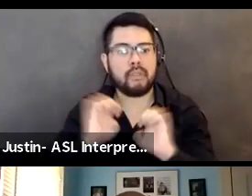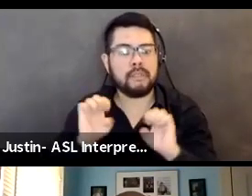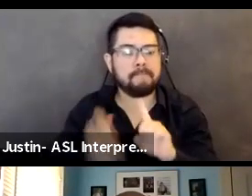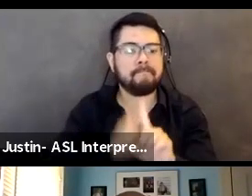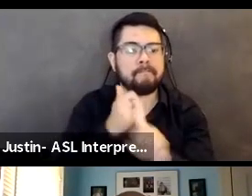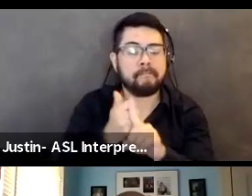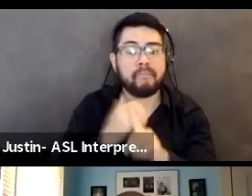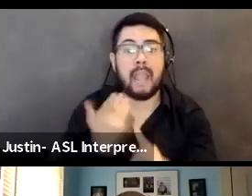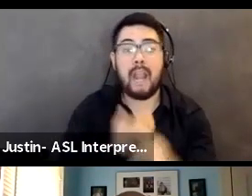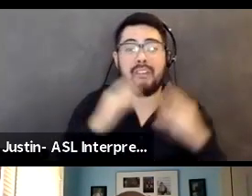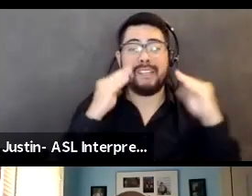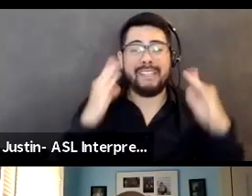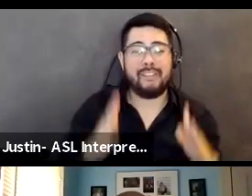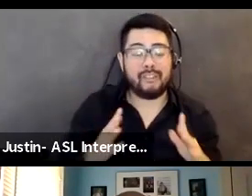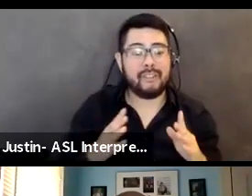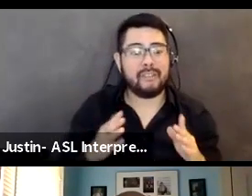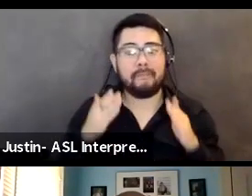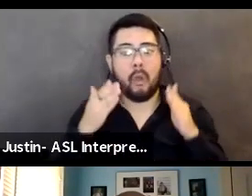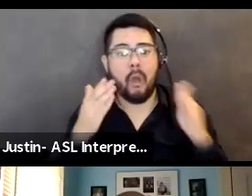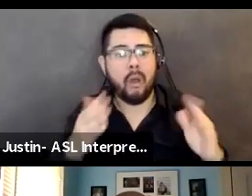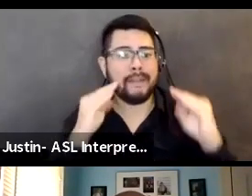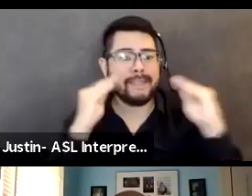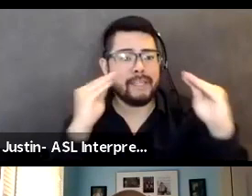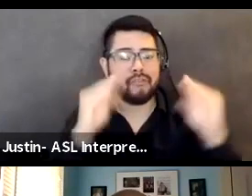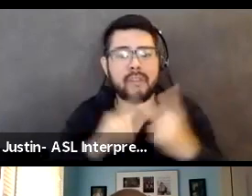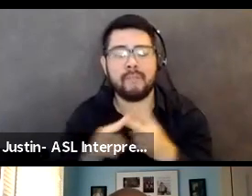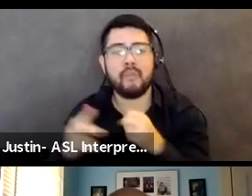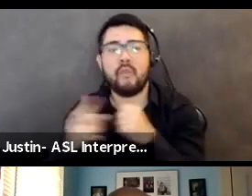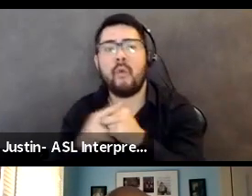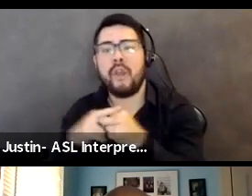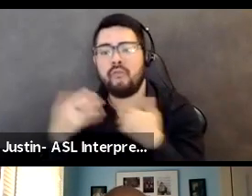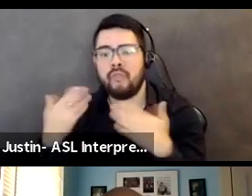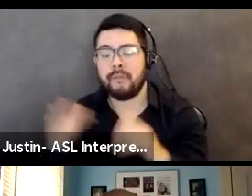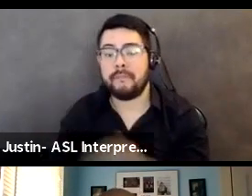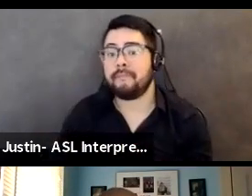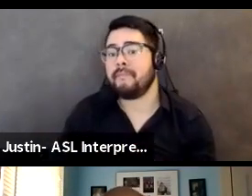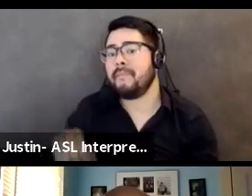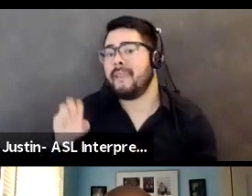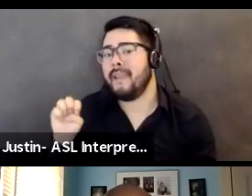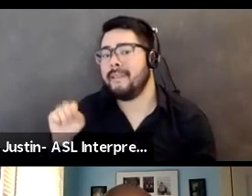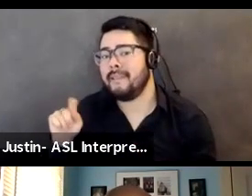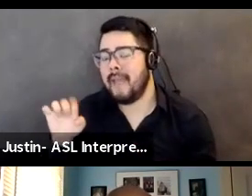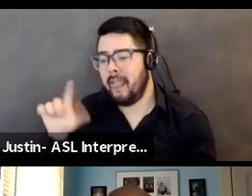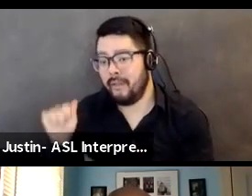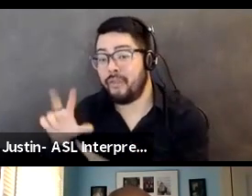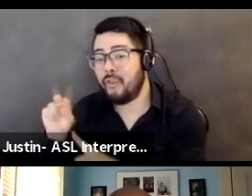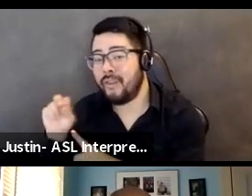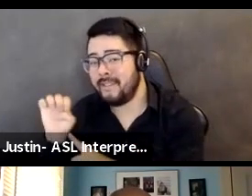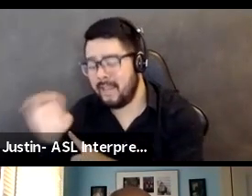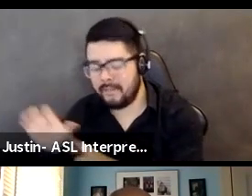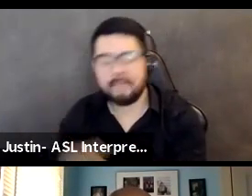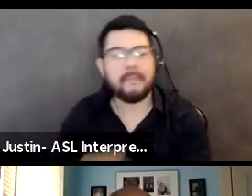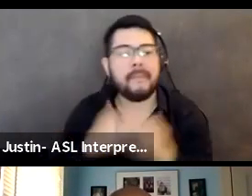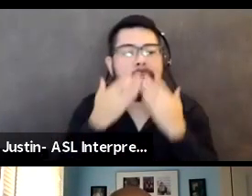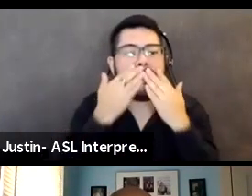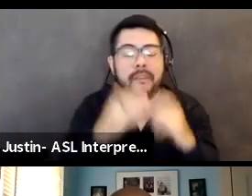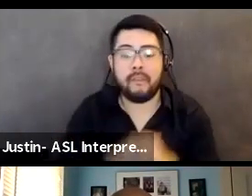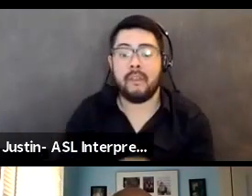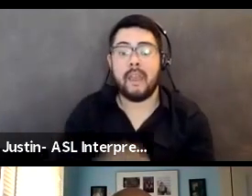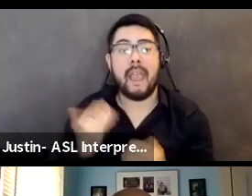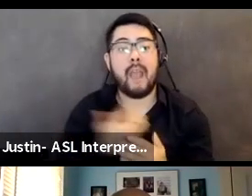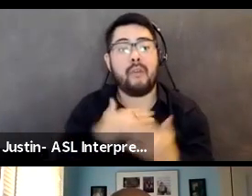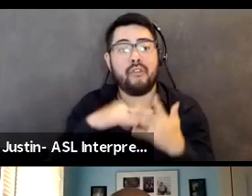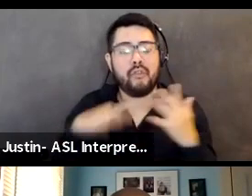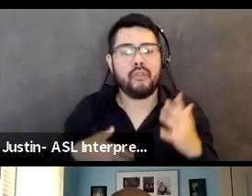teaching in the hallways and in storage rooms our children are learning you have 30 seconds okay thank you our children are learning while sitting